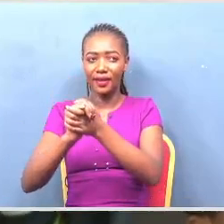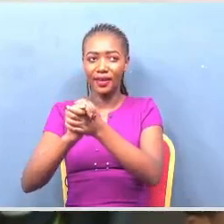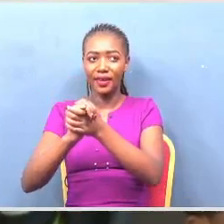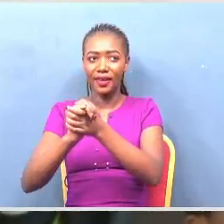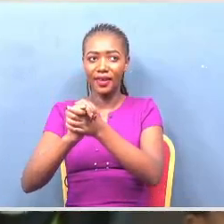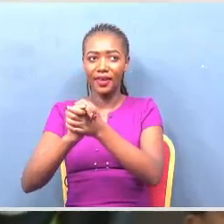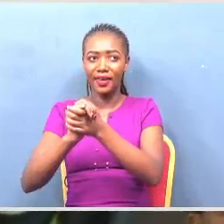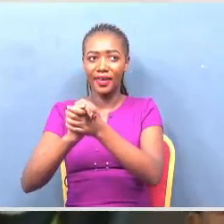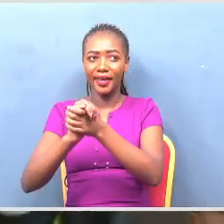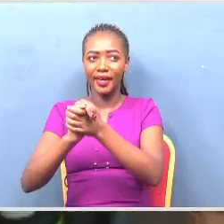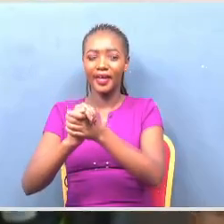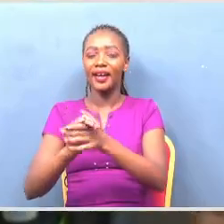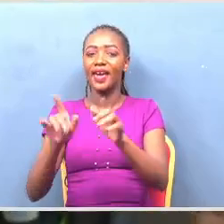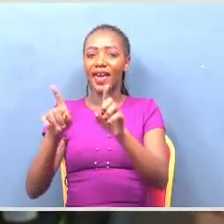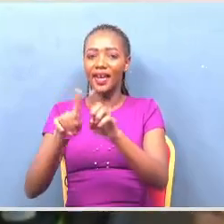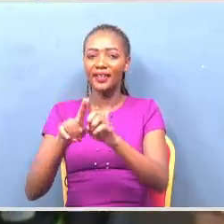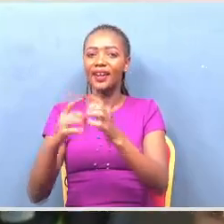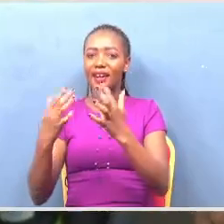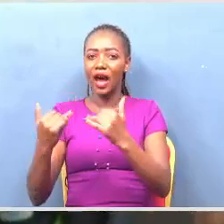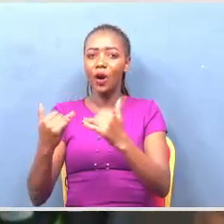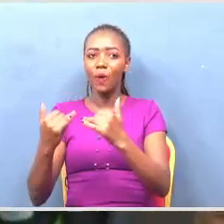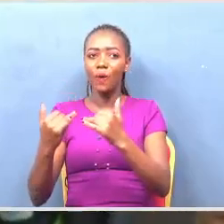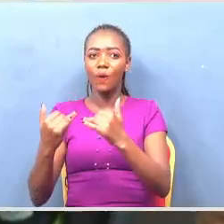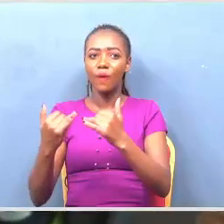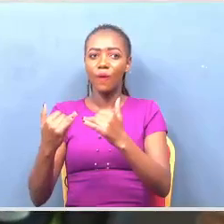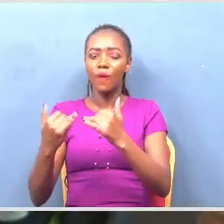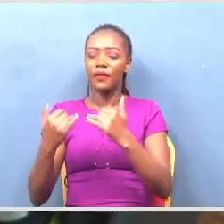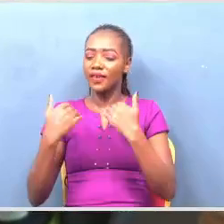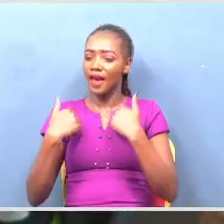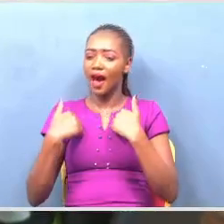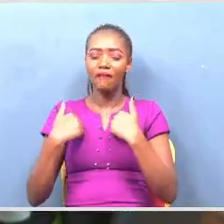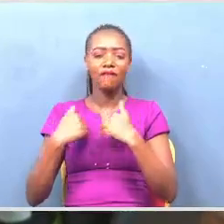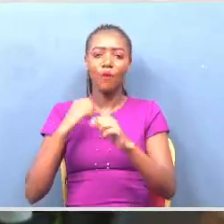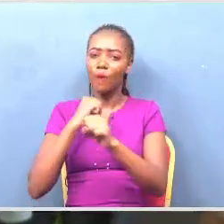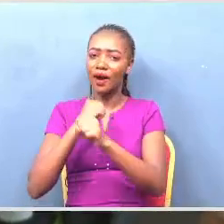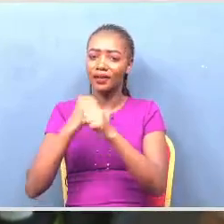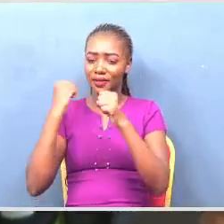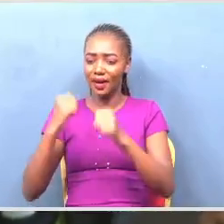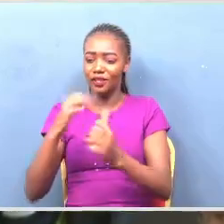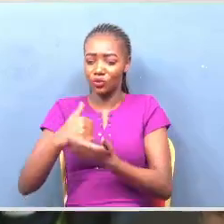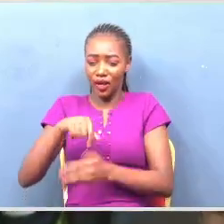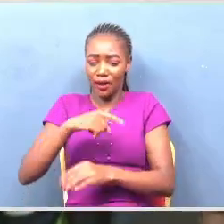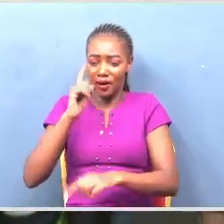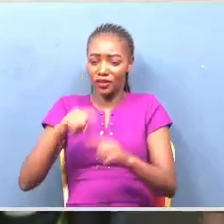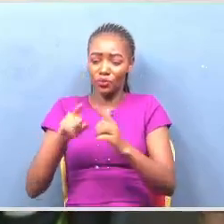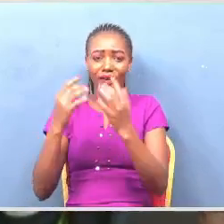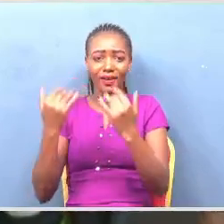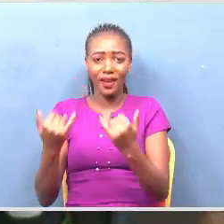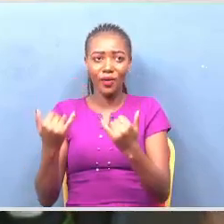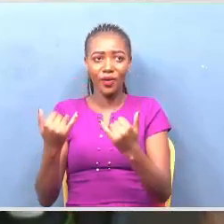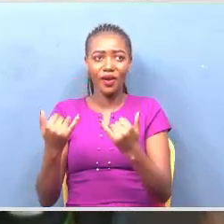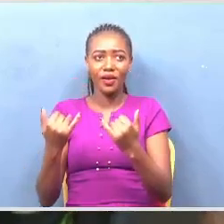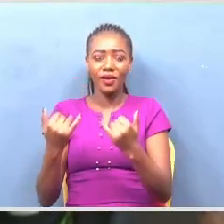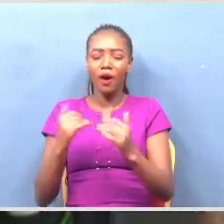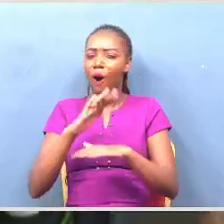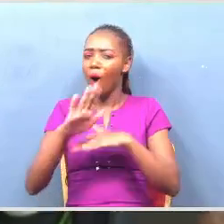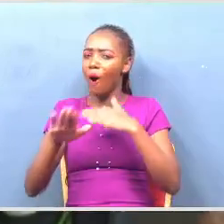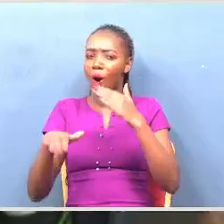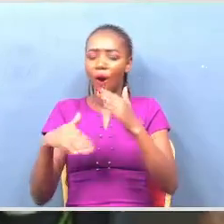And they have paid a heavy price for us to get here. Ladies and gentlemen, Waheshimiwa,